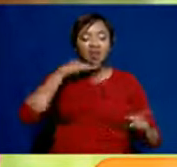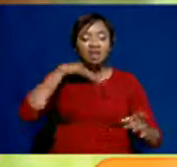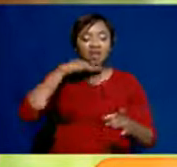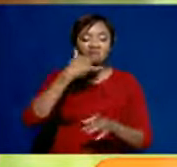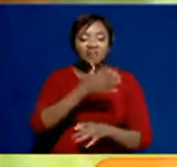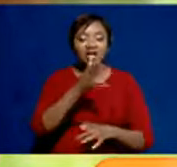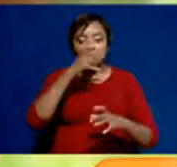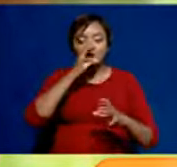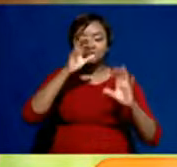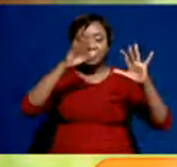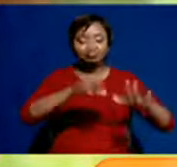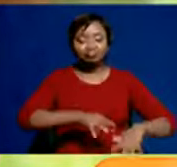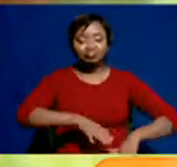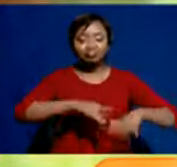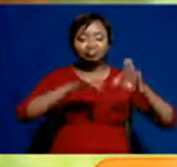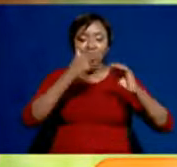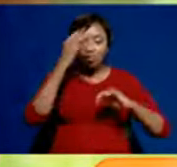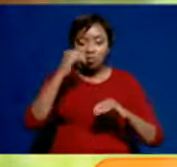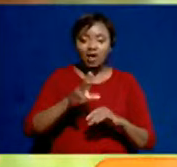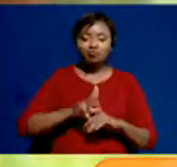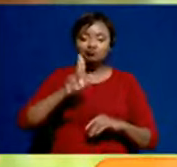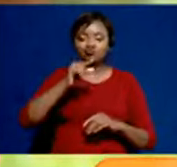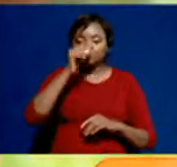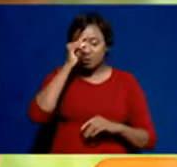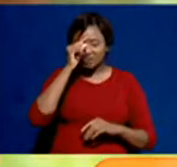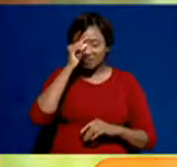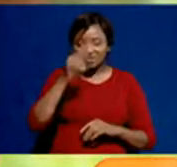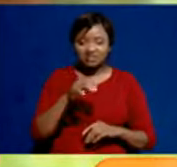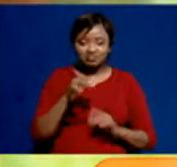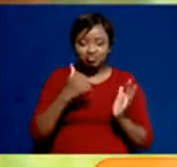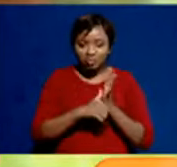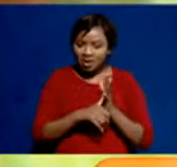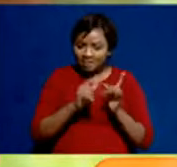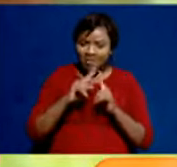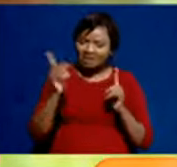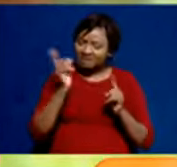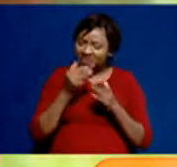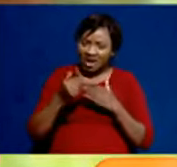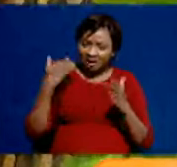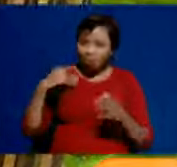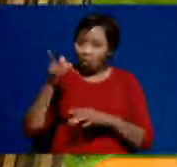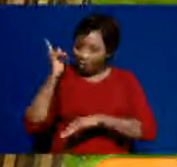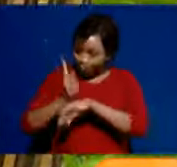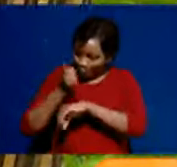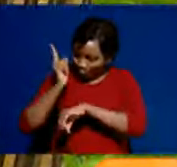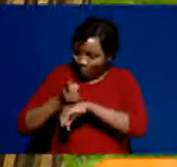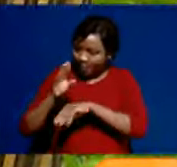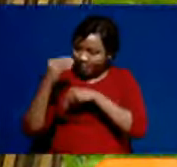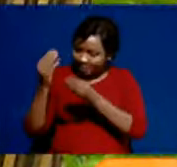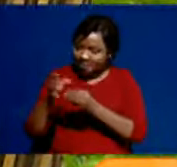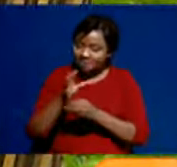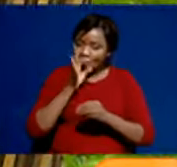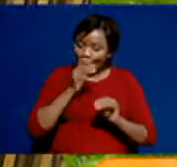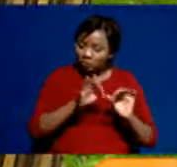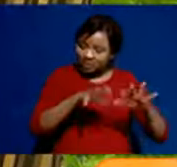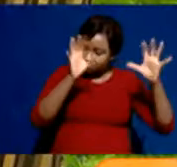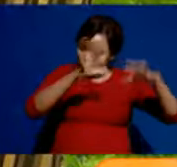regime that left. Yet they had been warned of El Nino, and Ruto announced that there would be no El